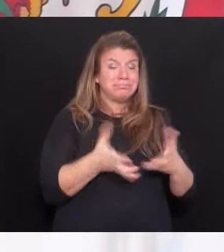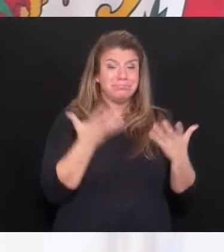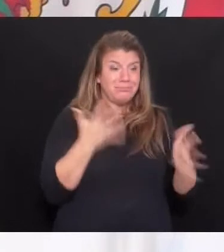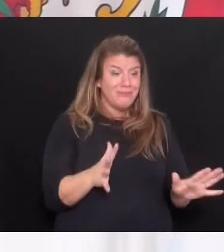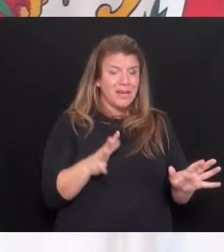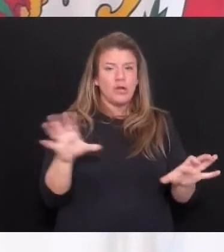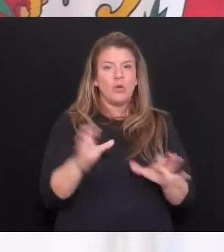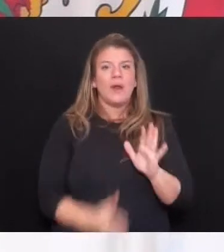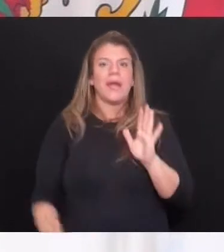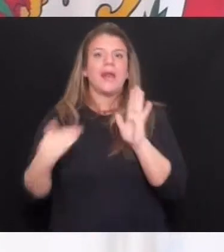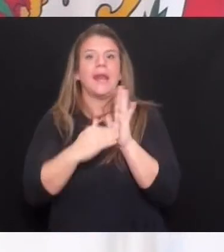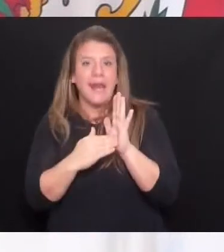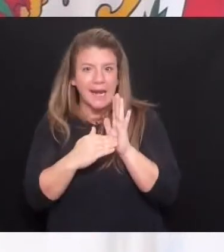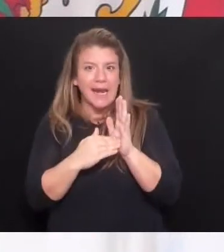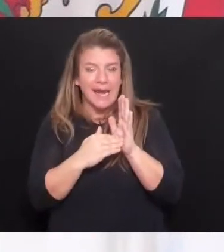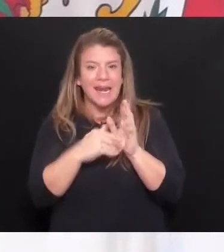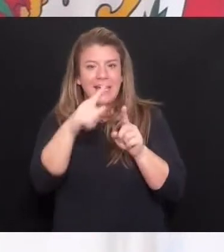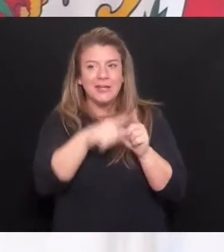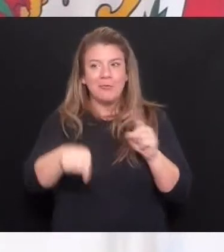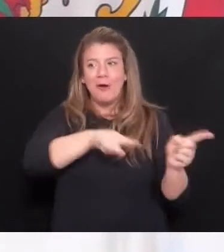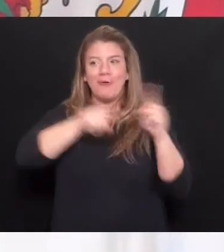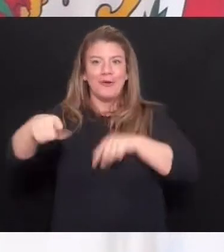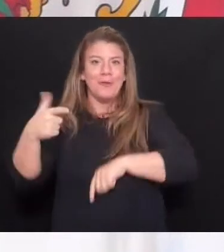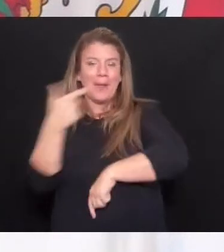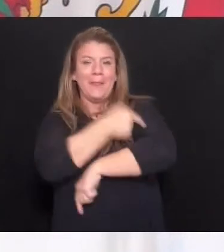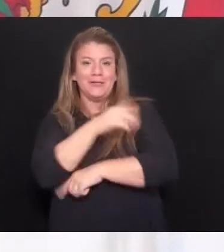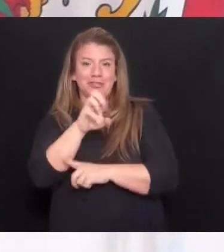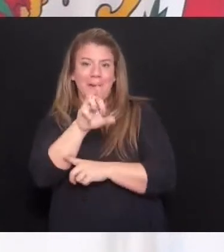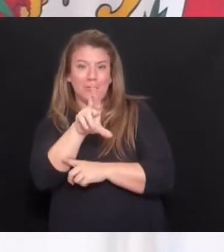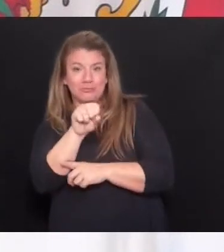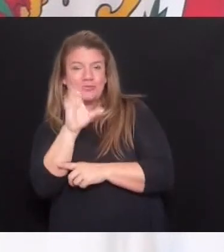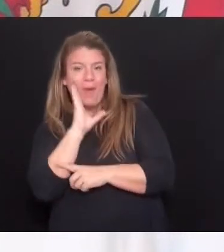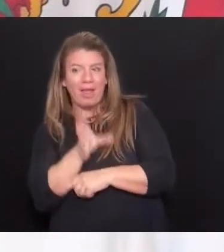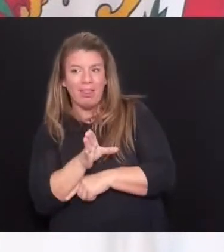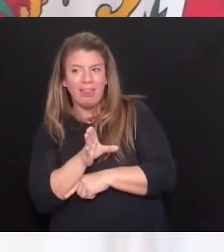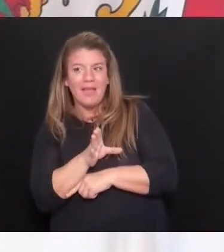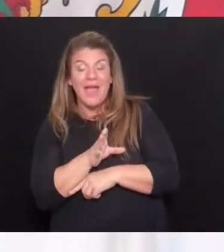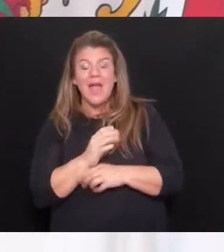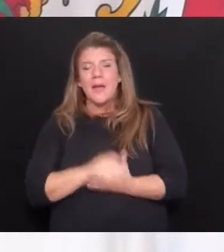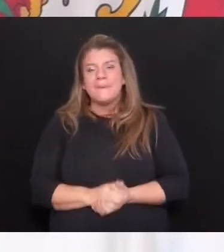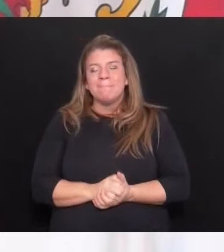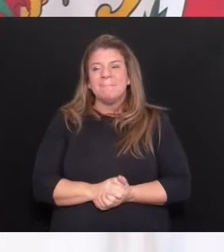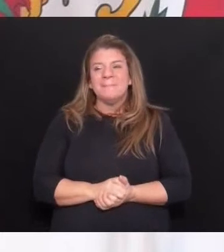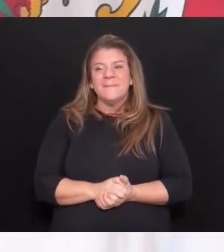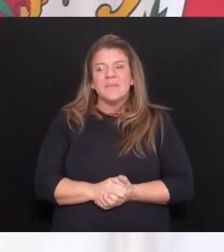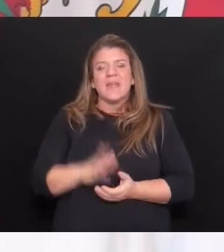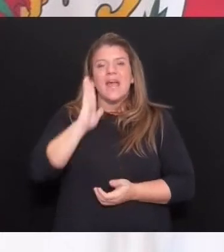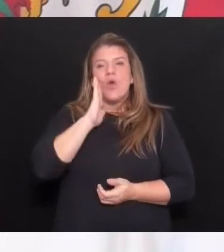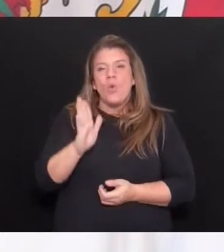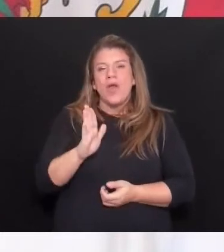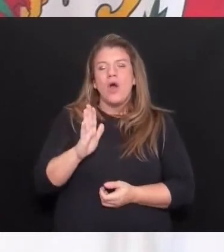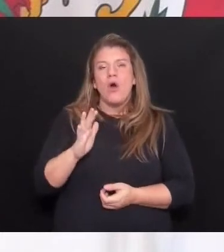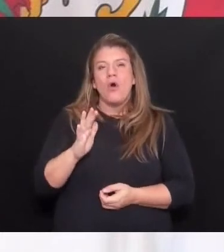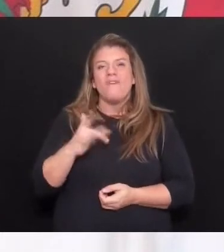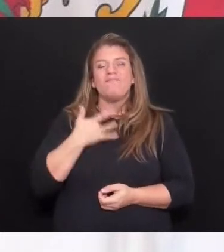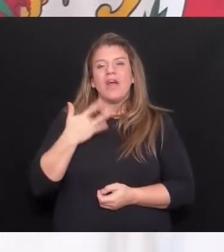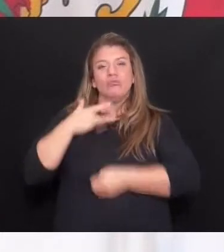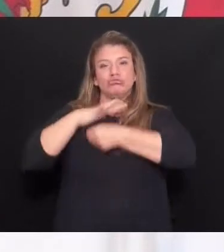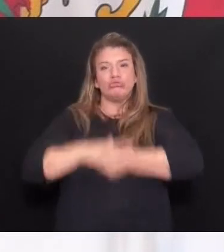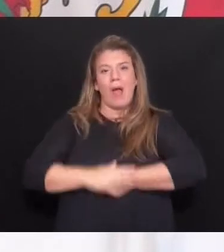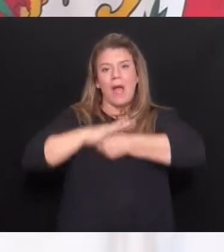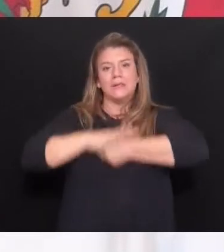getting your booster shots. Absolutely, it will take some level of stress off of our